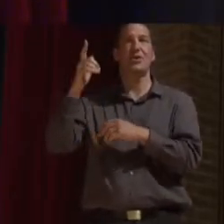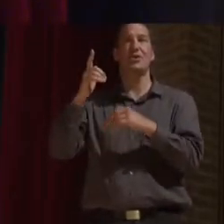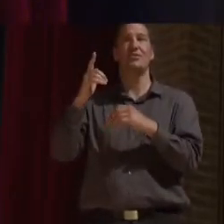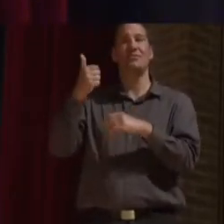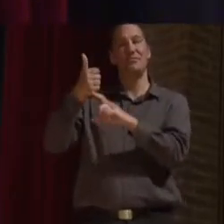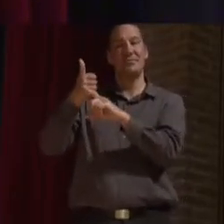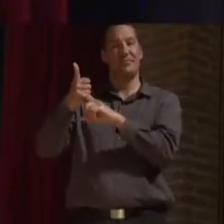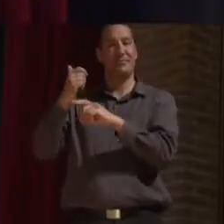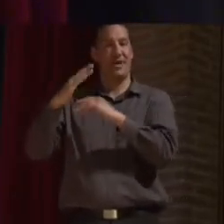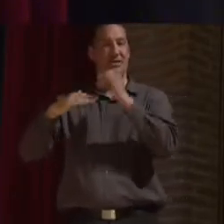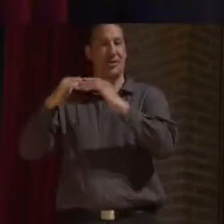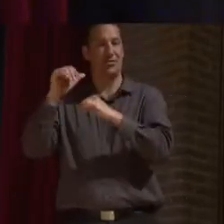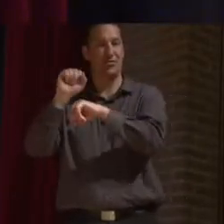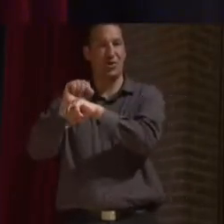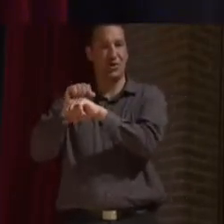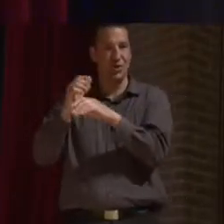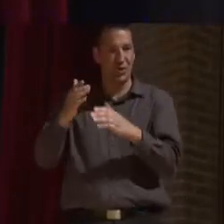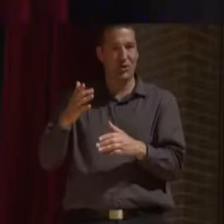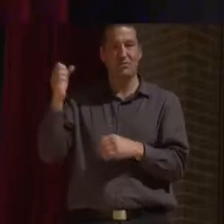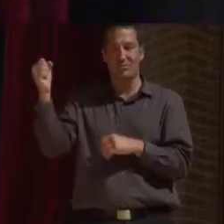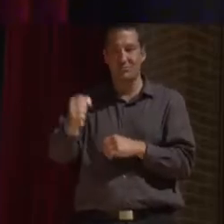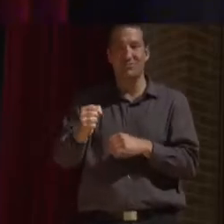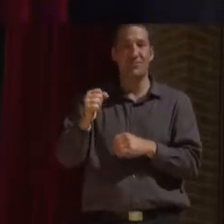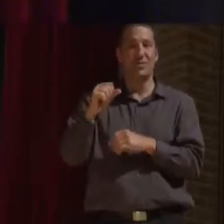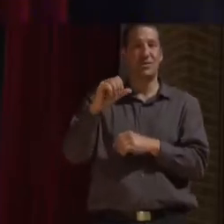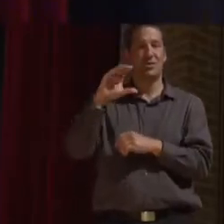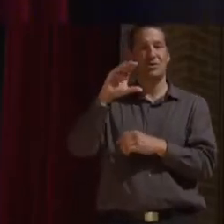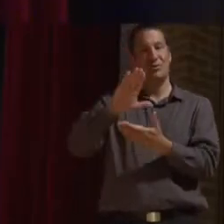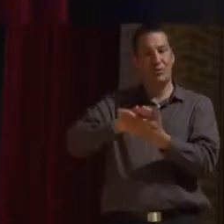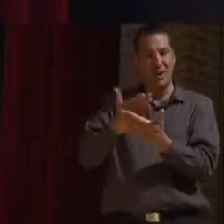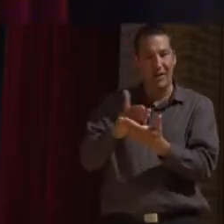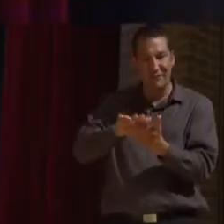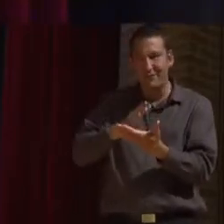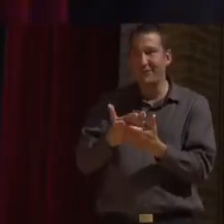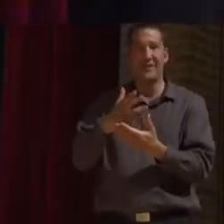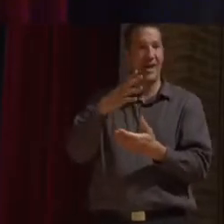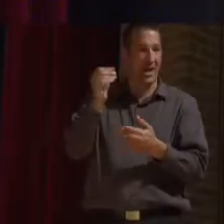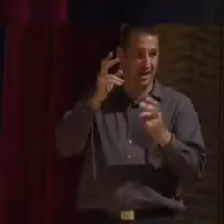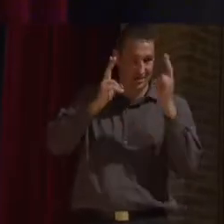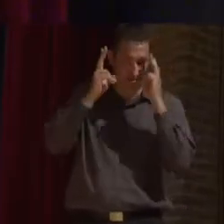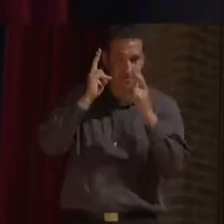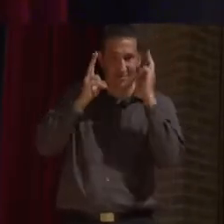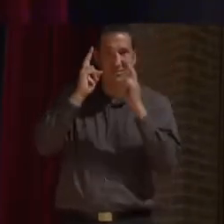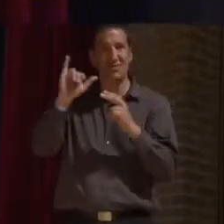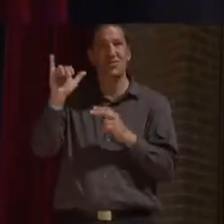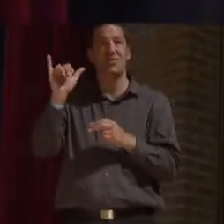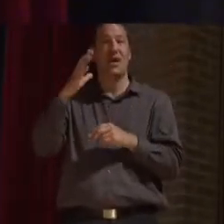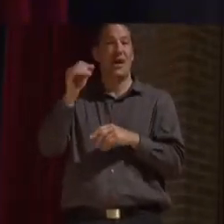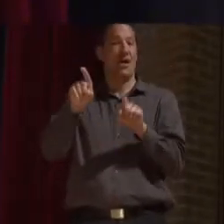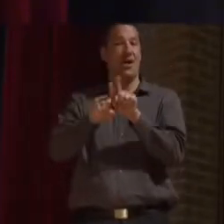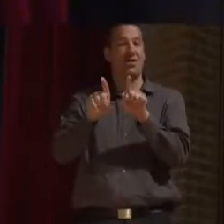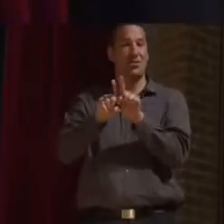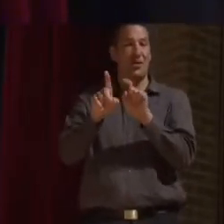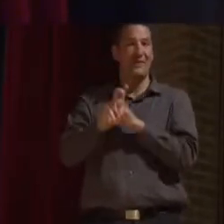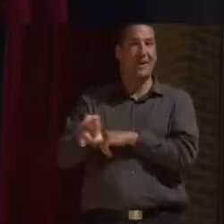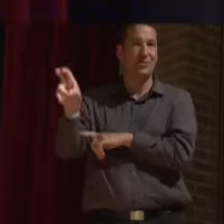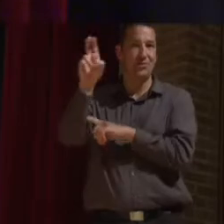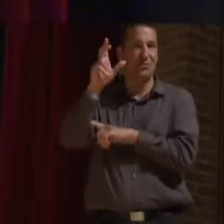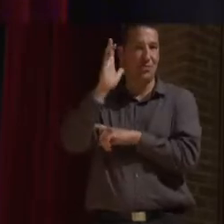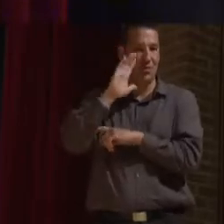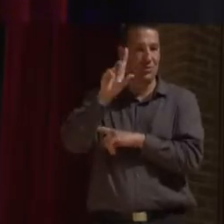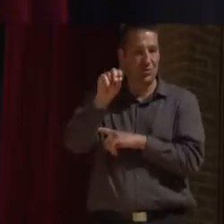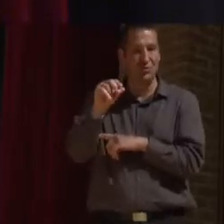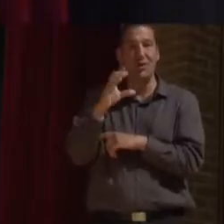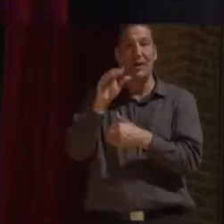a barber and hairdresser, a chef, and more. And then they're going to be doing some field trips as well. They're also going to do